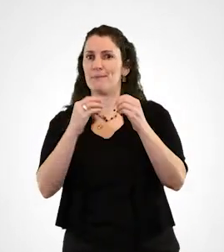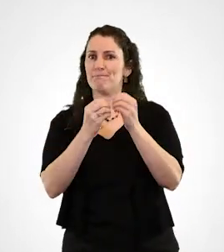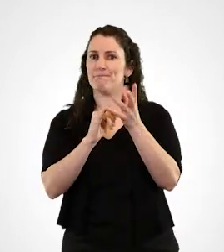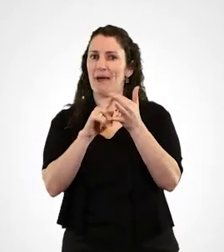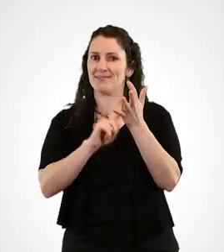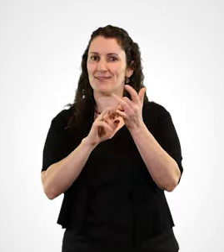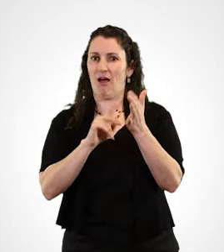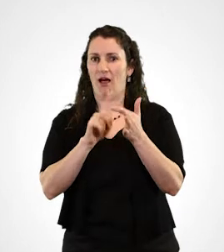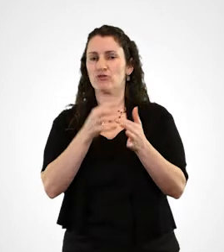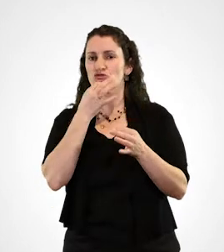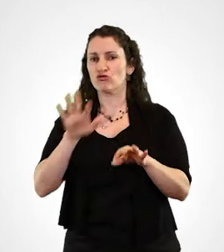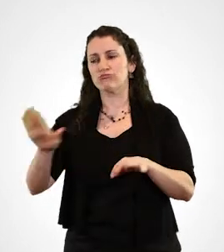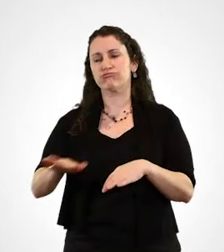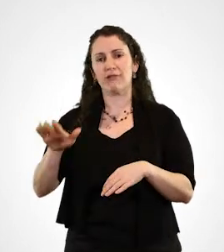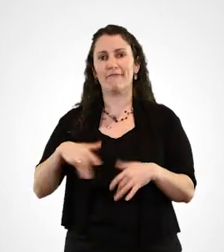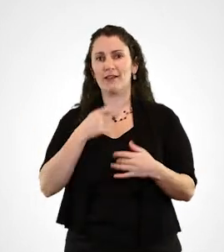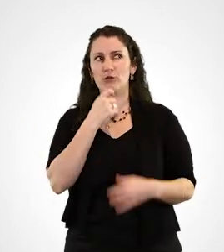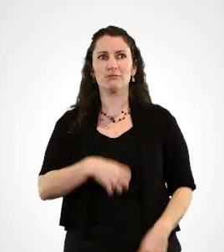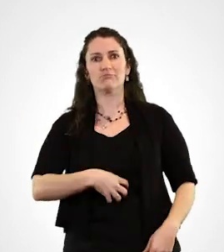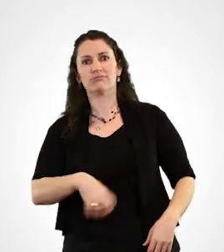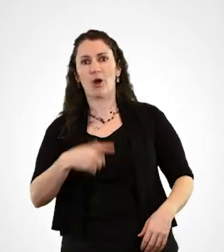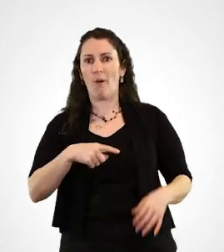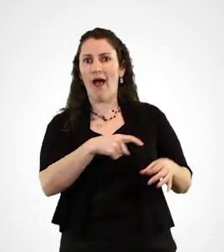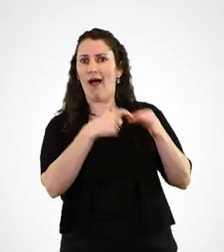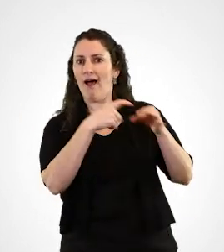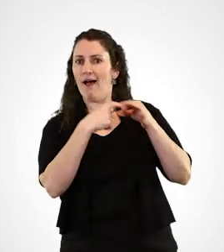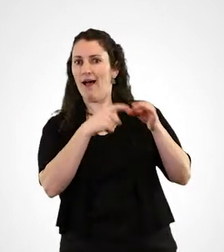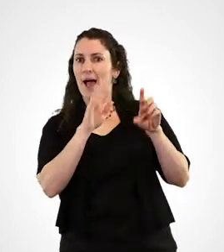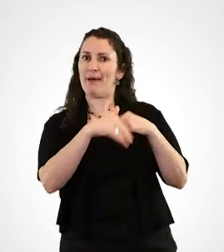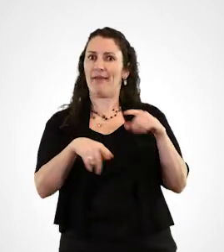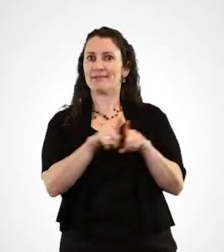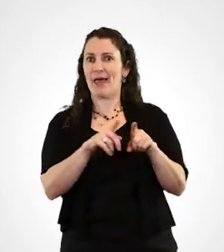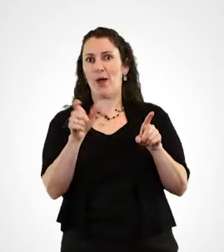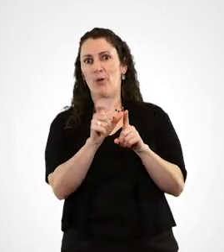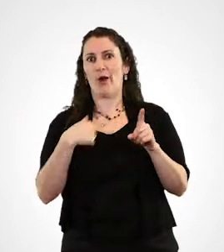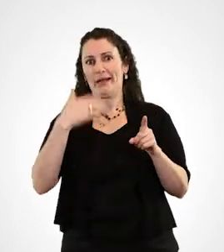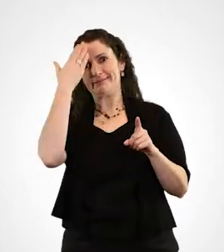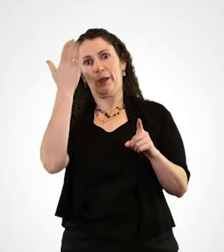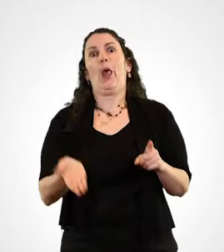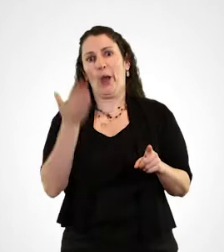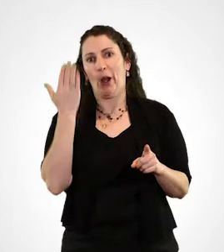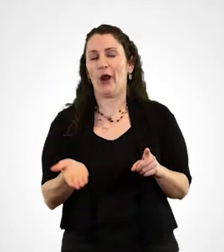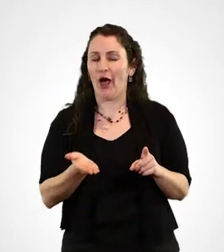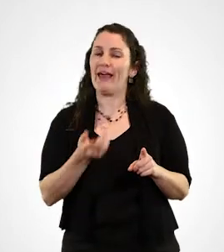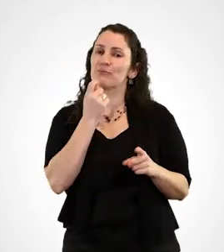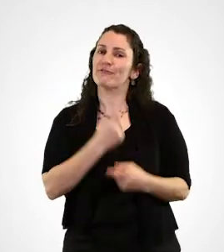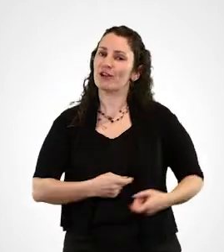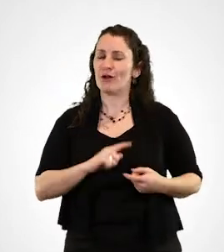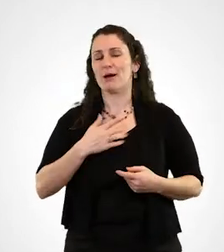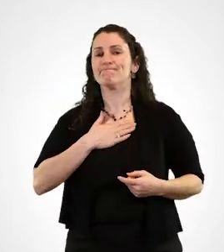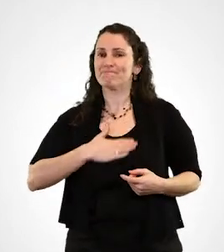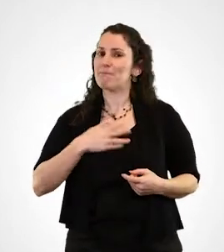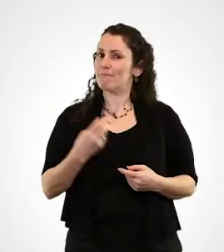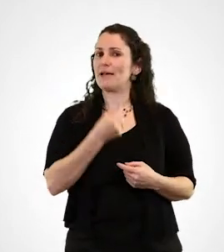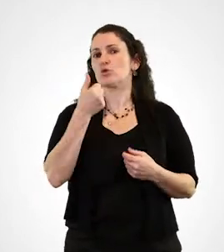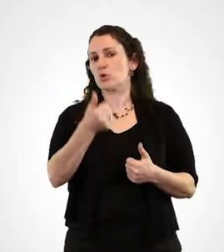they did not know them, but in the interest of good research, they helped us. But you could see how rapid the word learning is. So